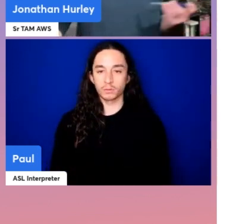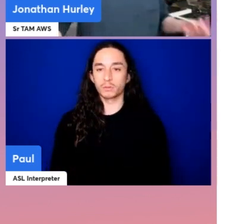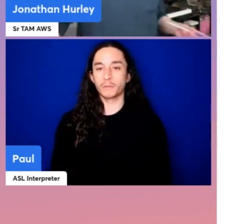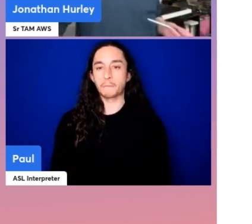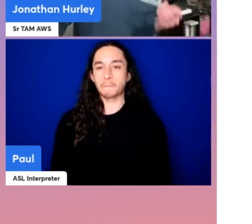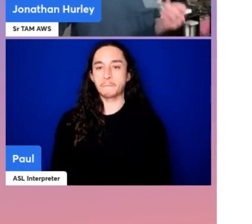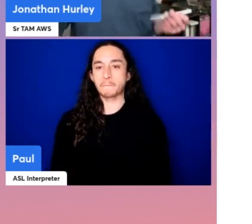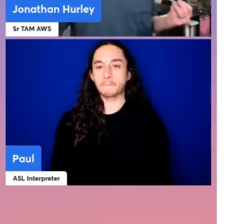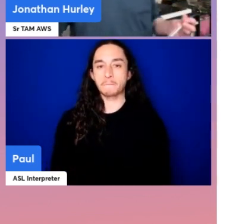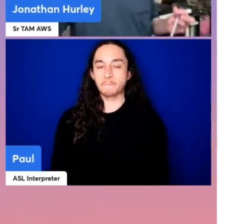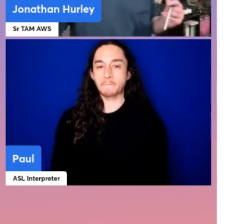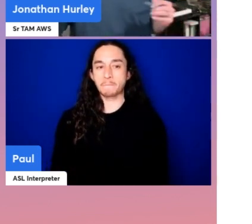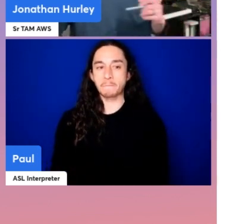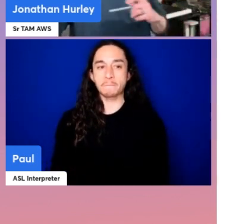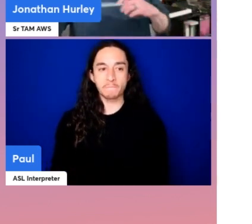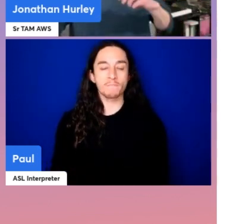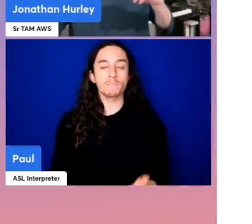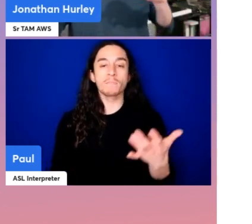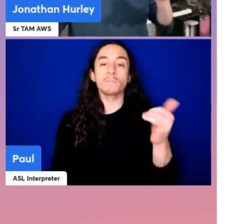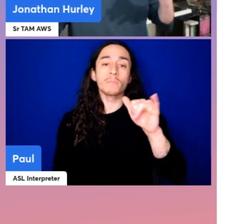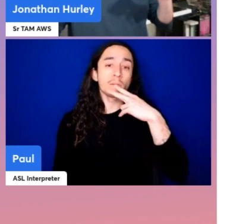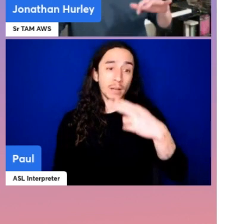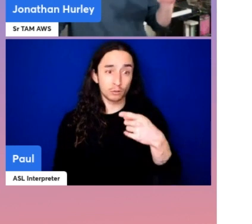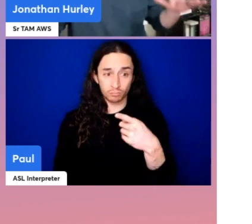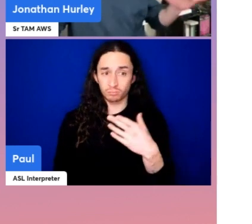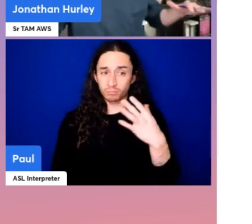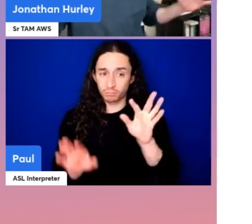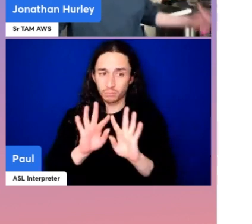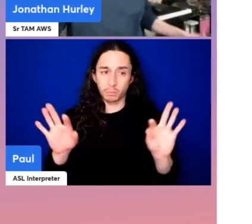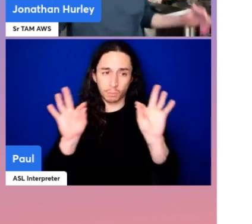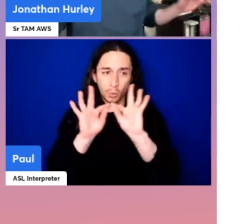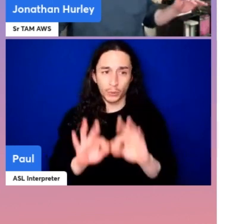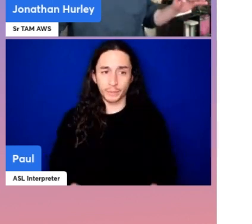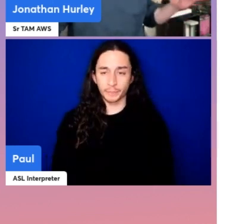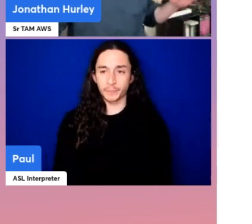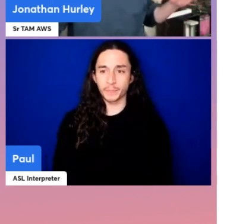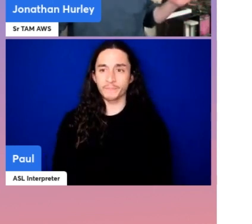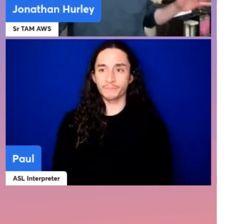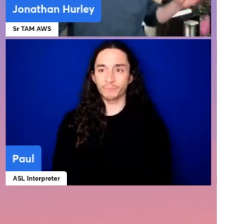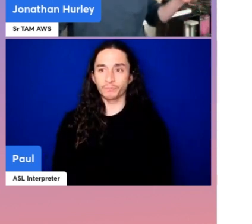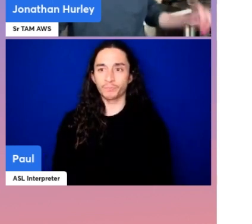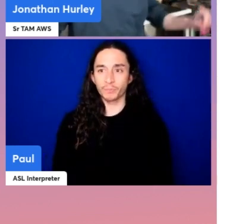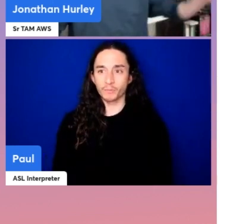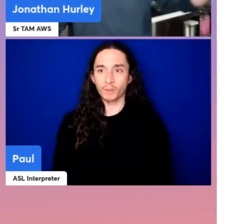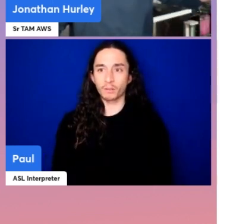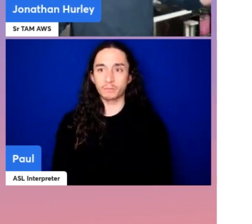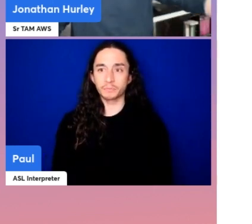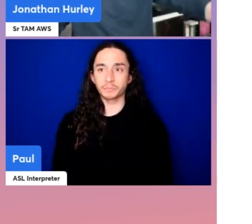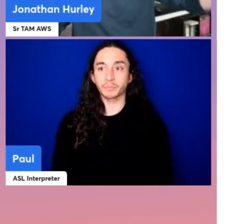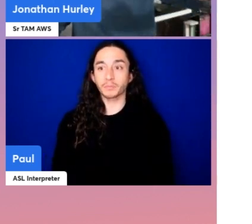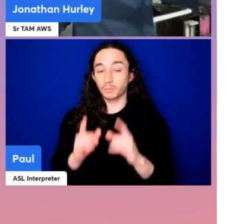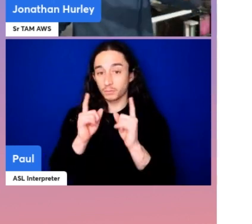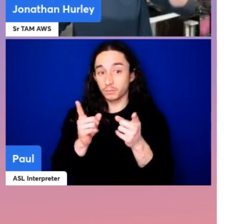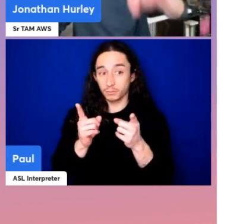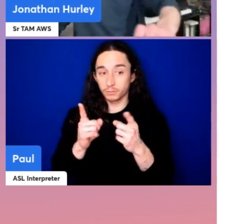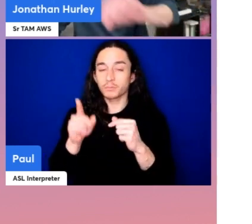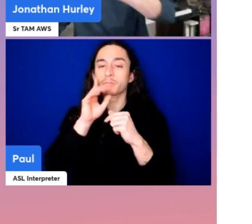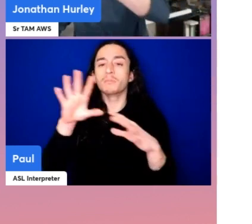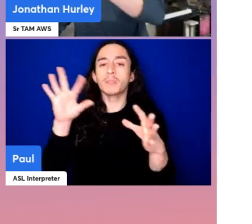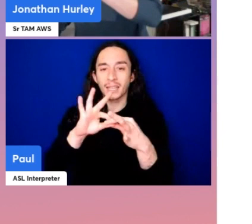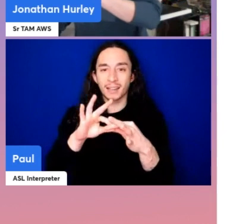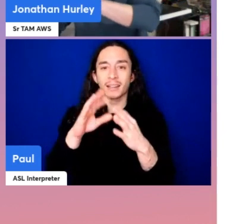Like I said, this is the really important part because this is what's going to tie those pieces, that service account,